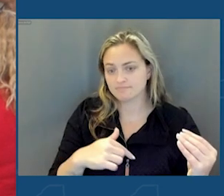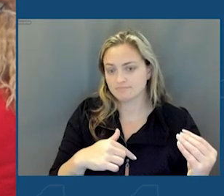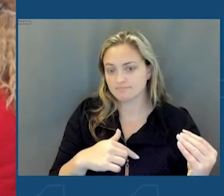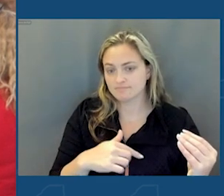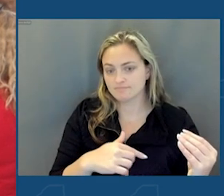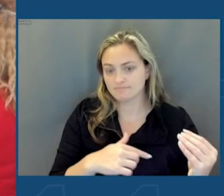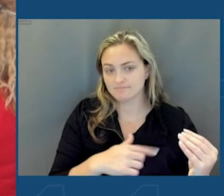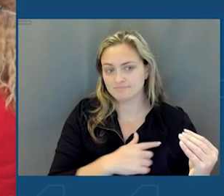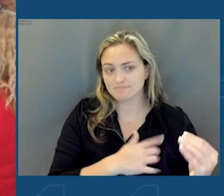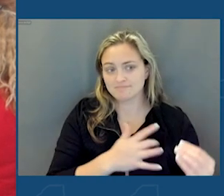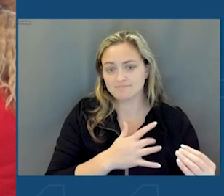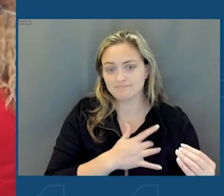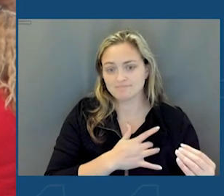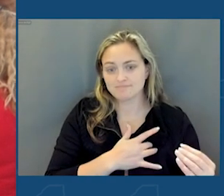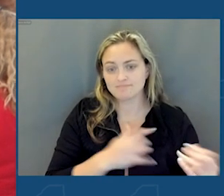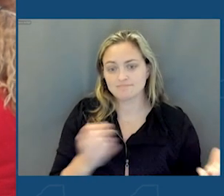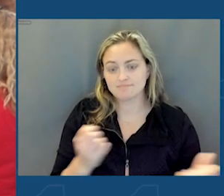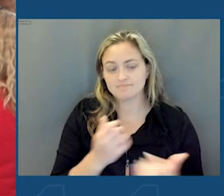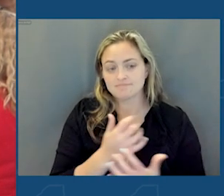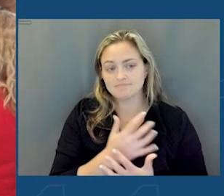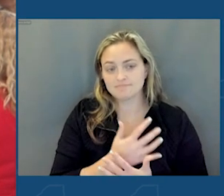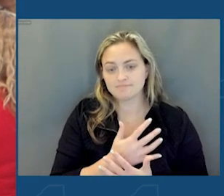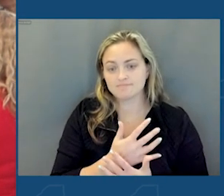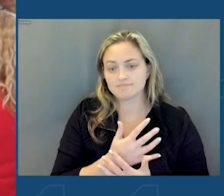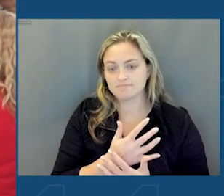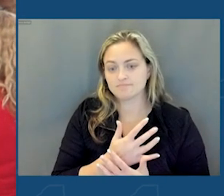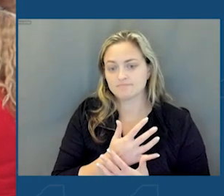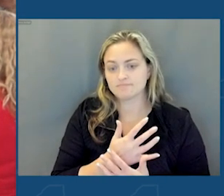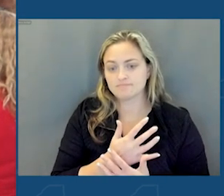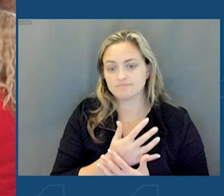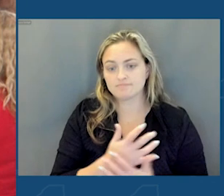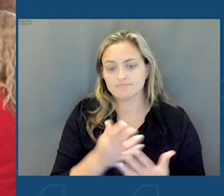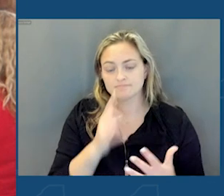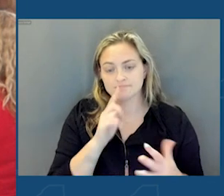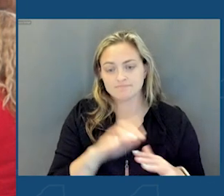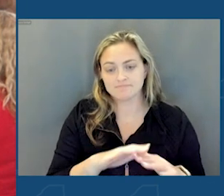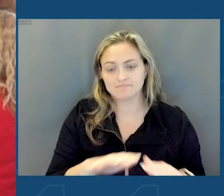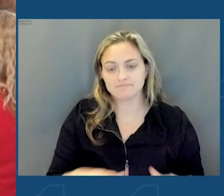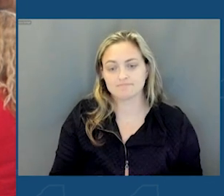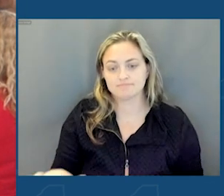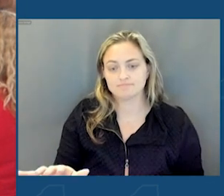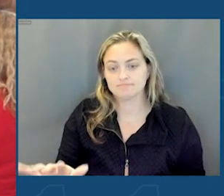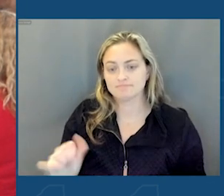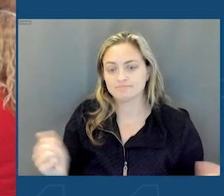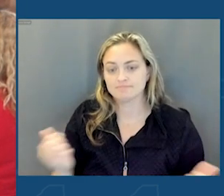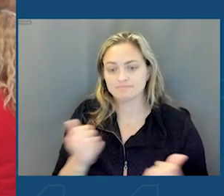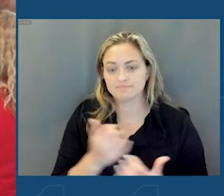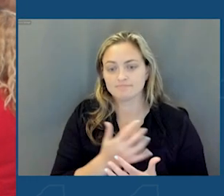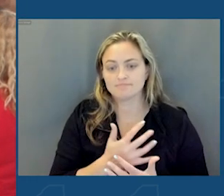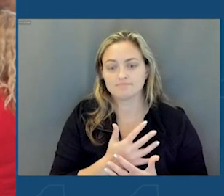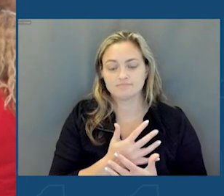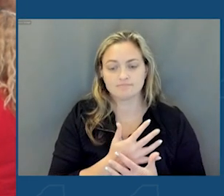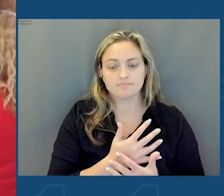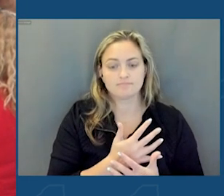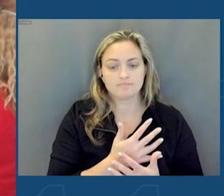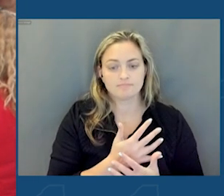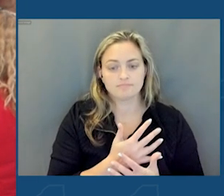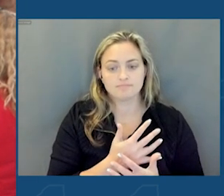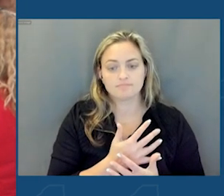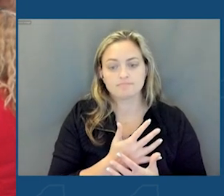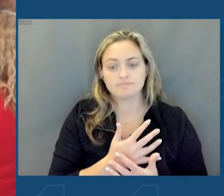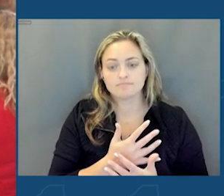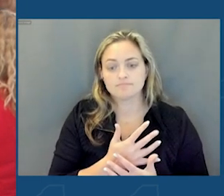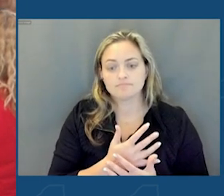heart to fear, and grace my fears